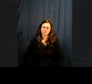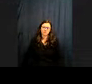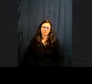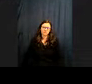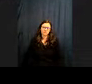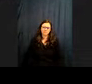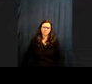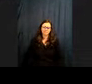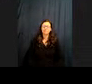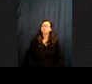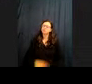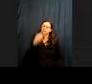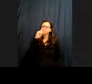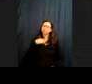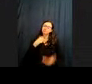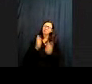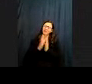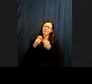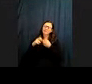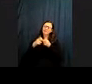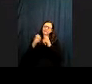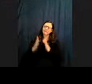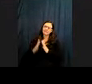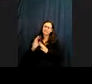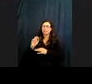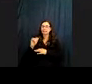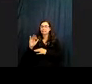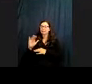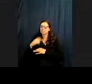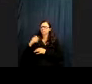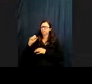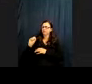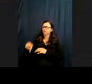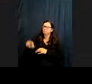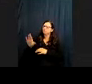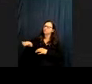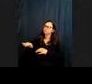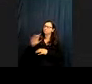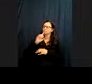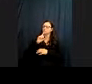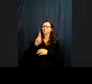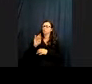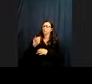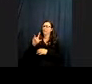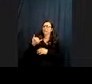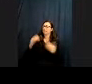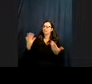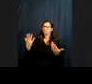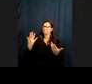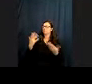Pretend I asked the physicist and the mystic, what is the nature of reality? And they